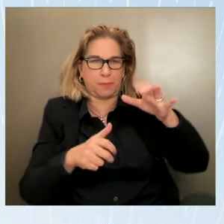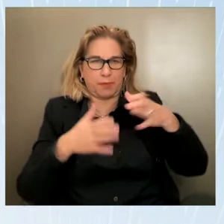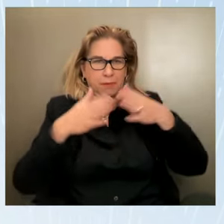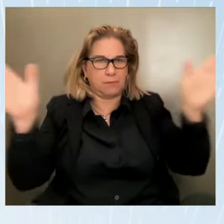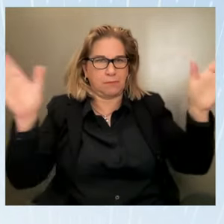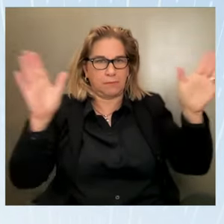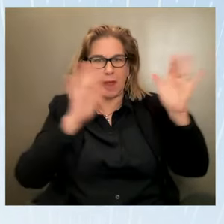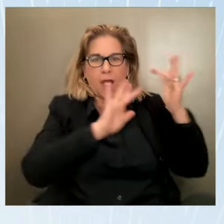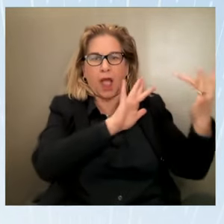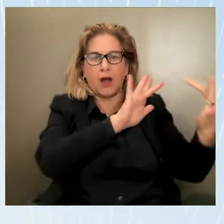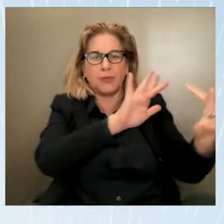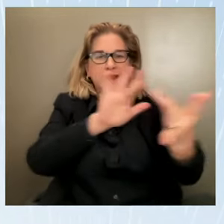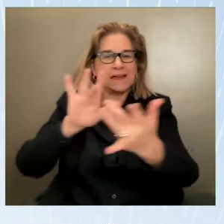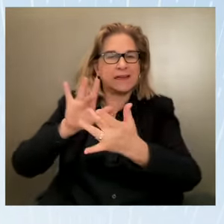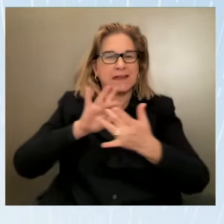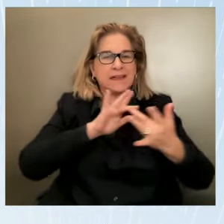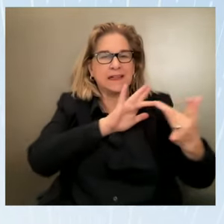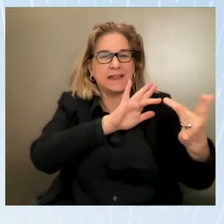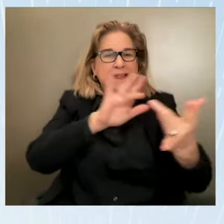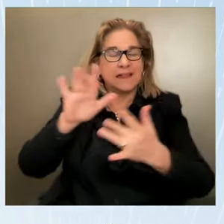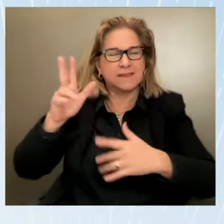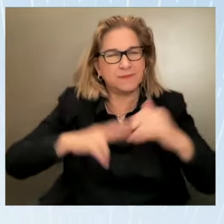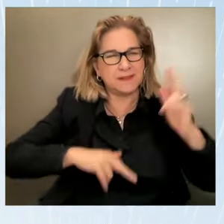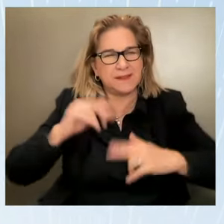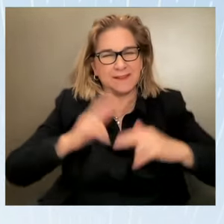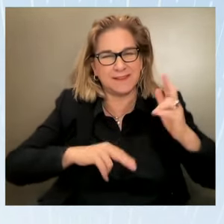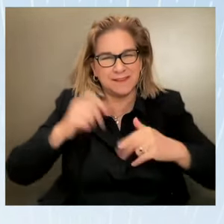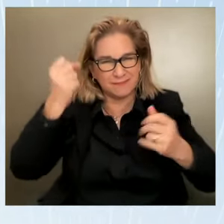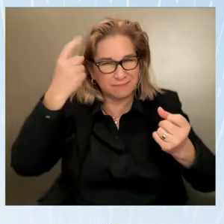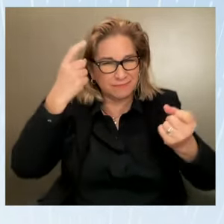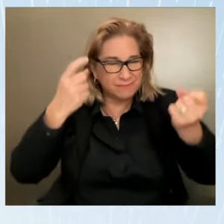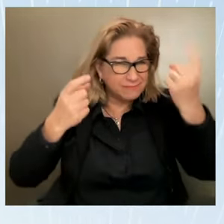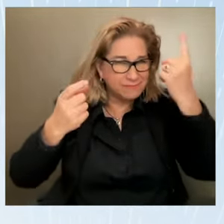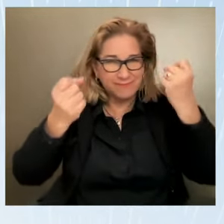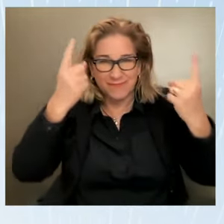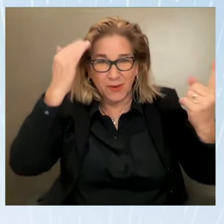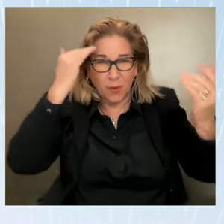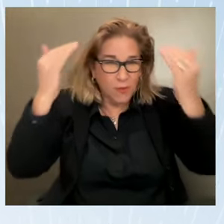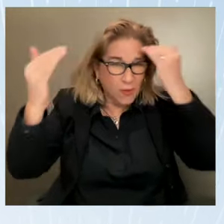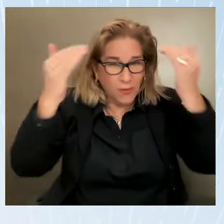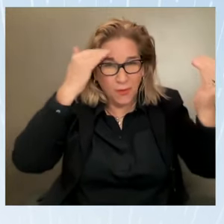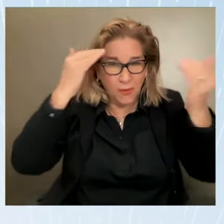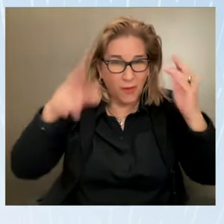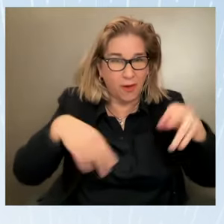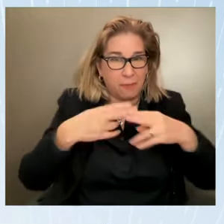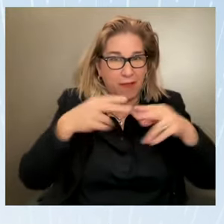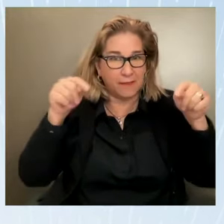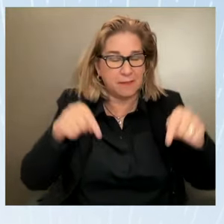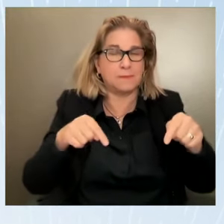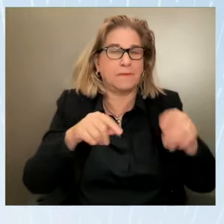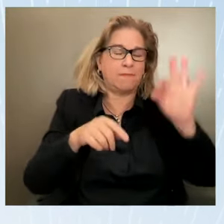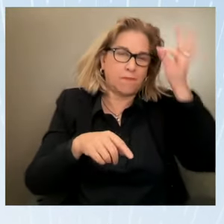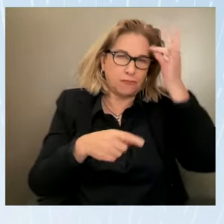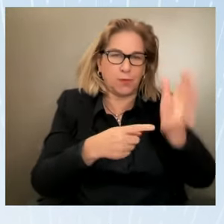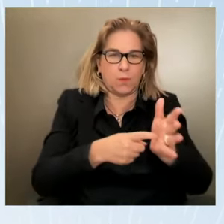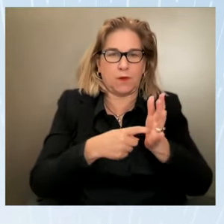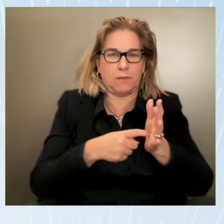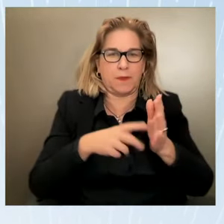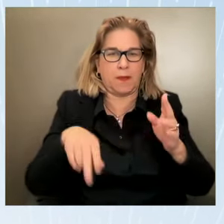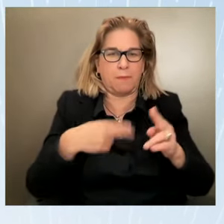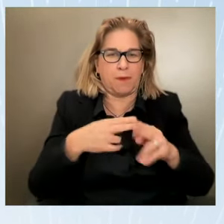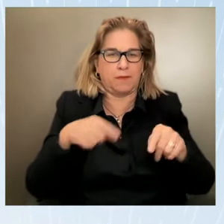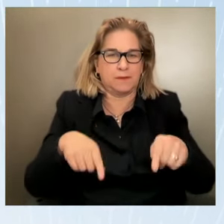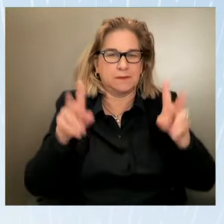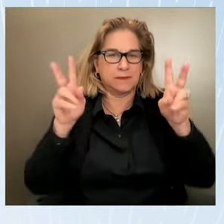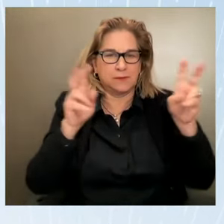anti-trafficking requirements of the Federal Acquisition Regulation and to discuss actions the federal government can take to achieve